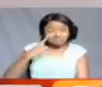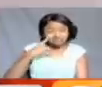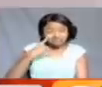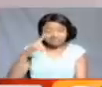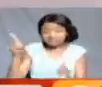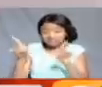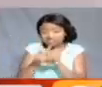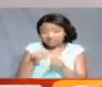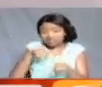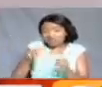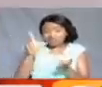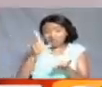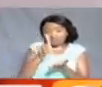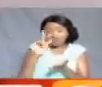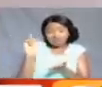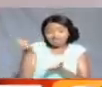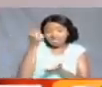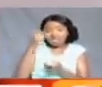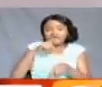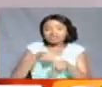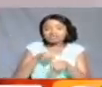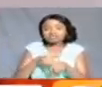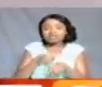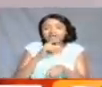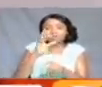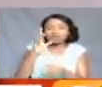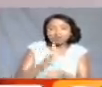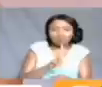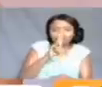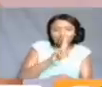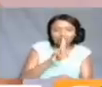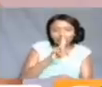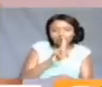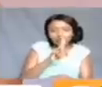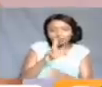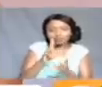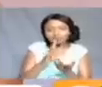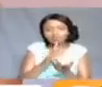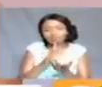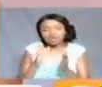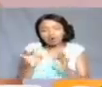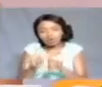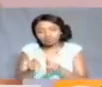when Sauti Sol you know, danced with the president and with Obama, it became a big thing. When